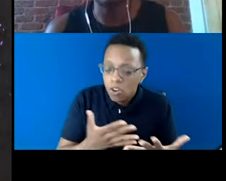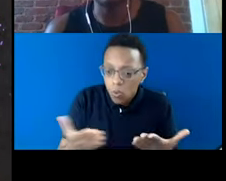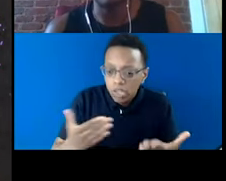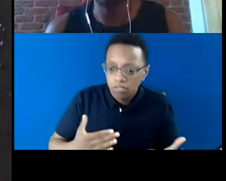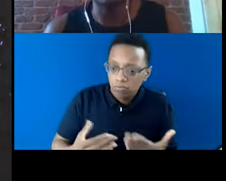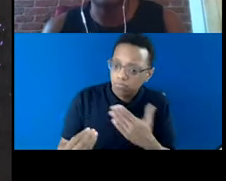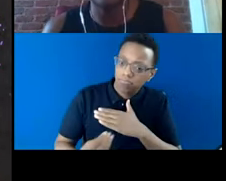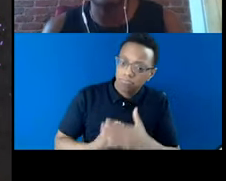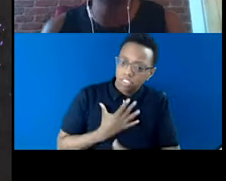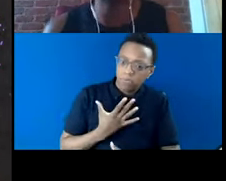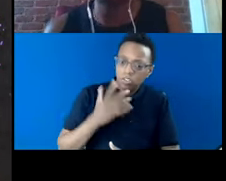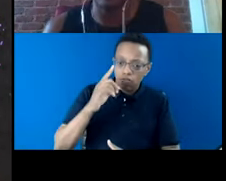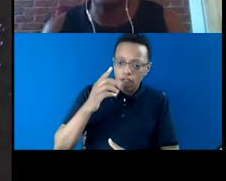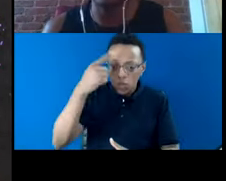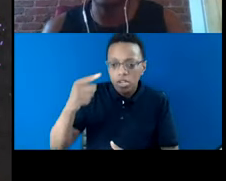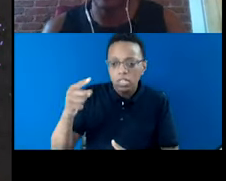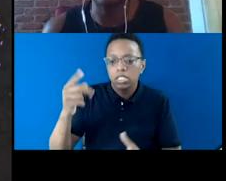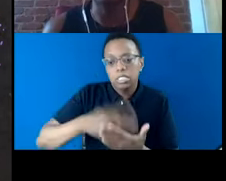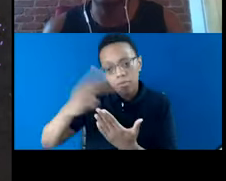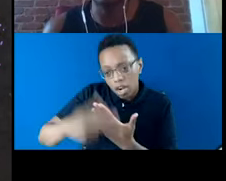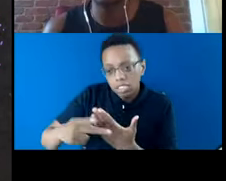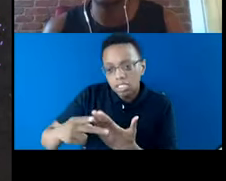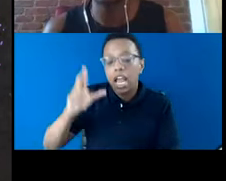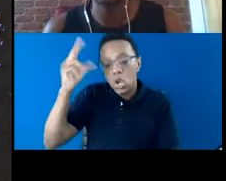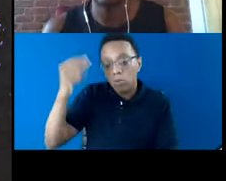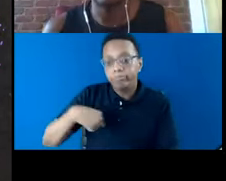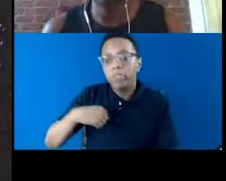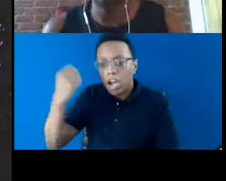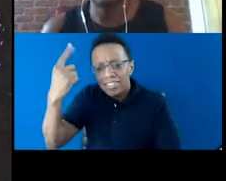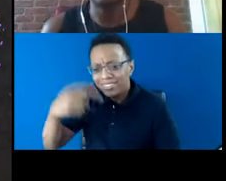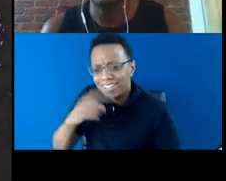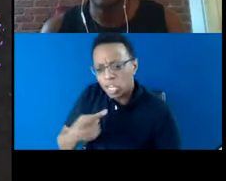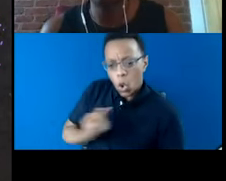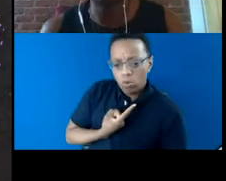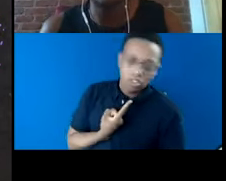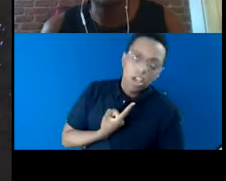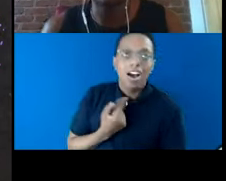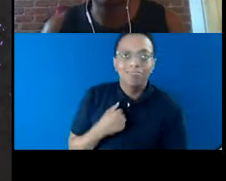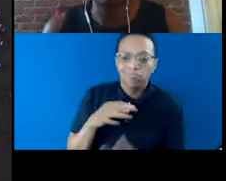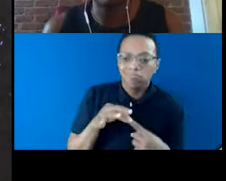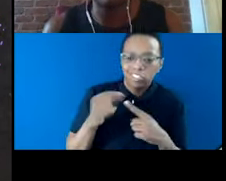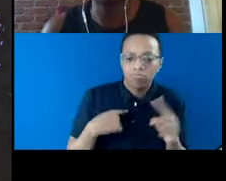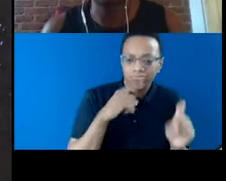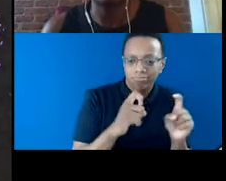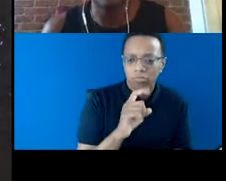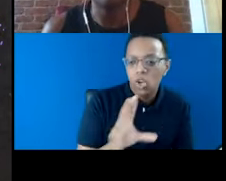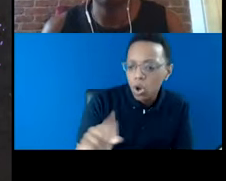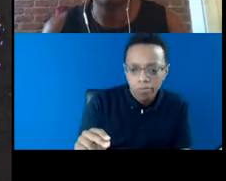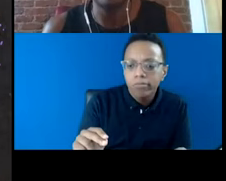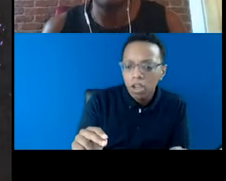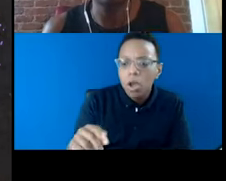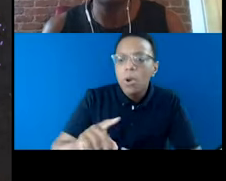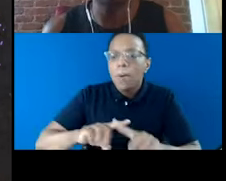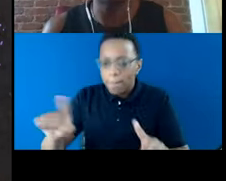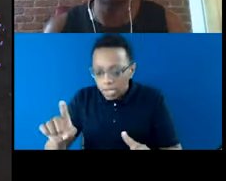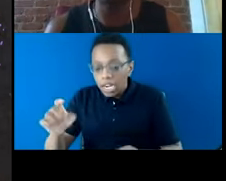for this project. I'm most certainly not the only one to ask these questions, but I'm hoping that some of the answers that I've come